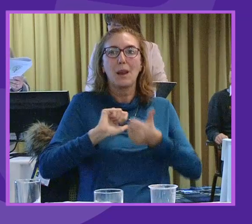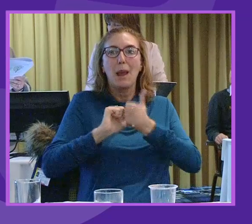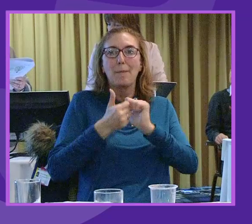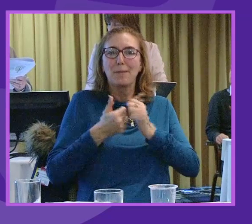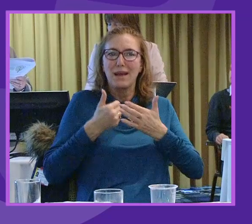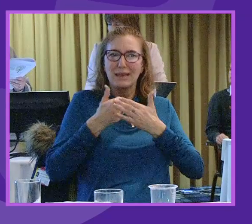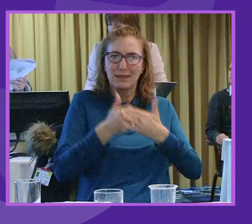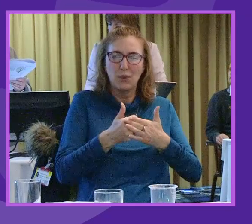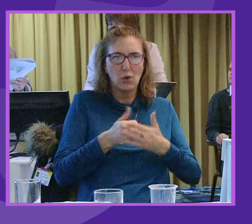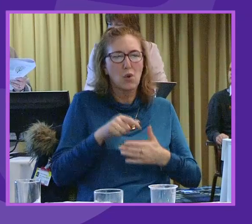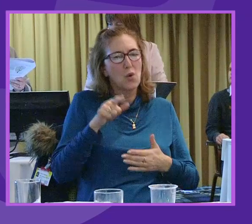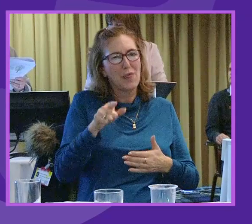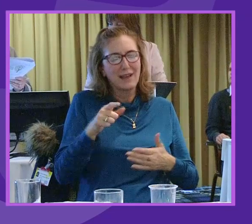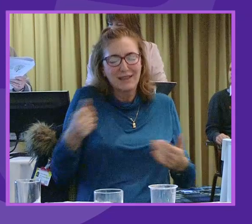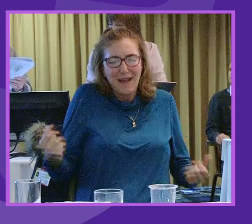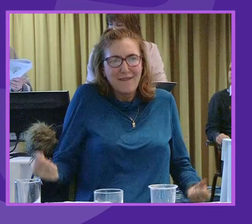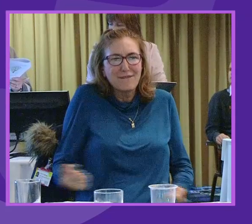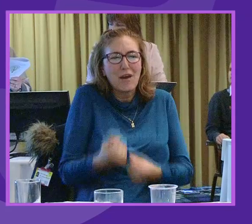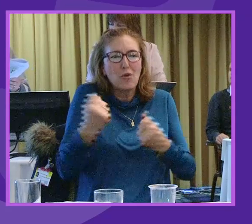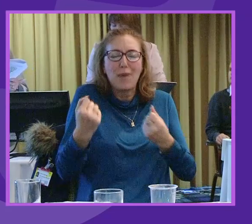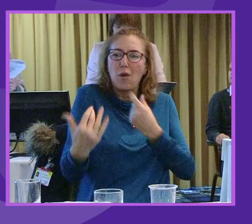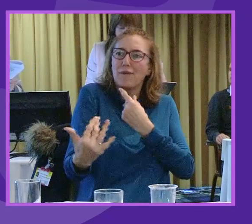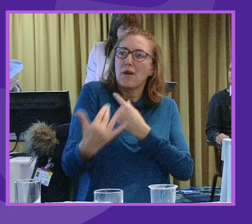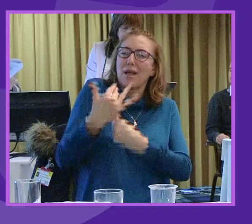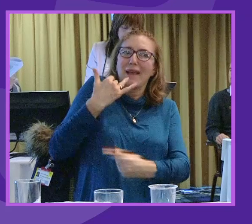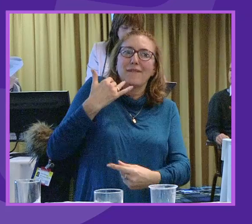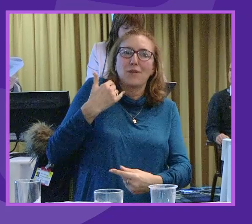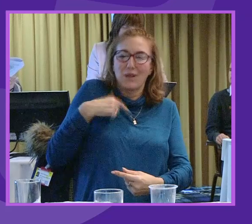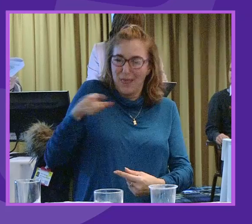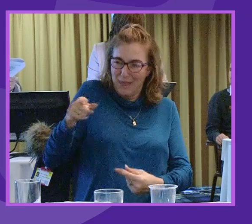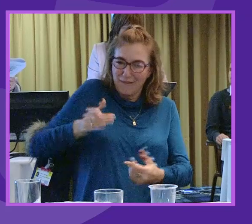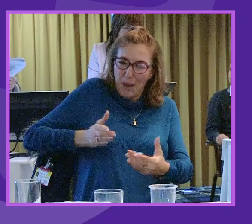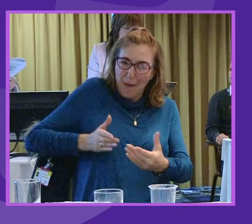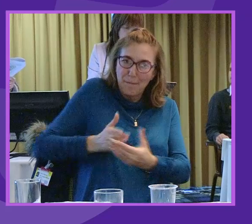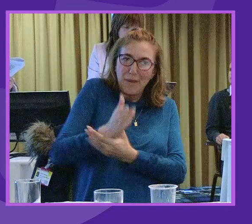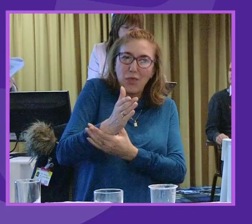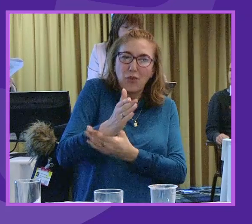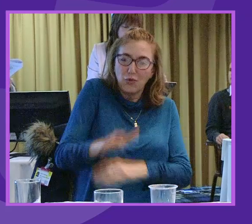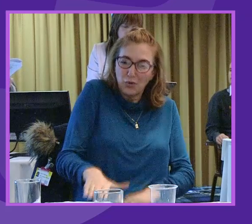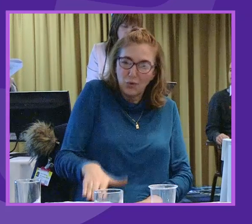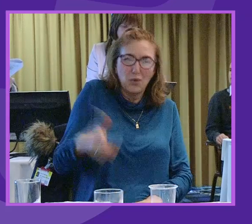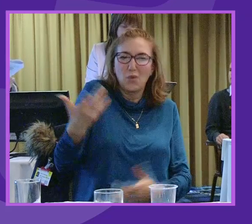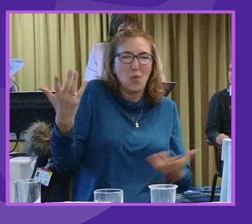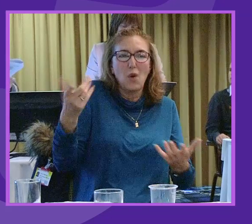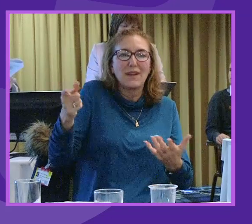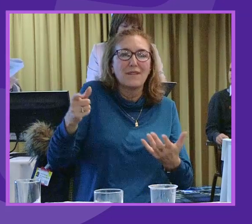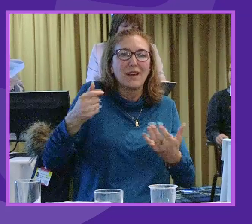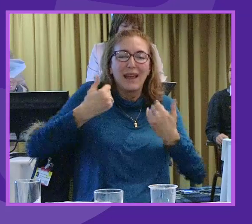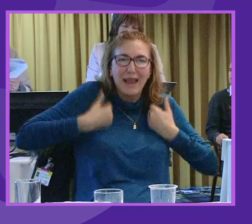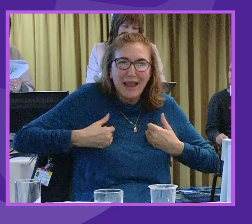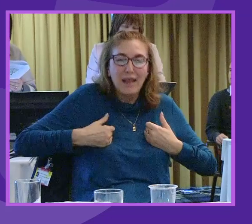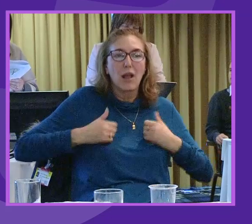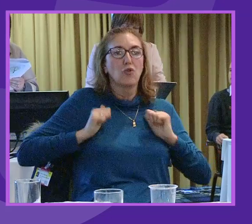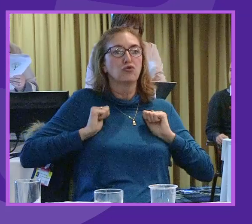Okay, so peer support workers are powerful recovery role models who have lived experience of mental health issues and actively use